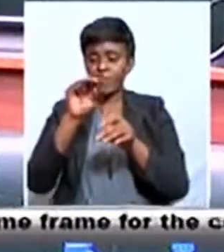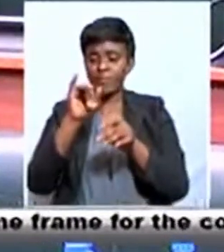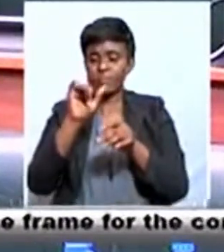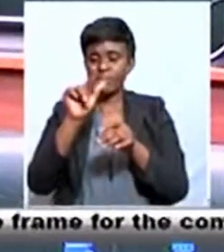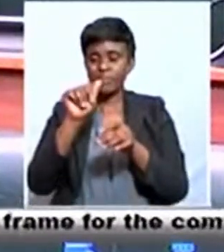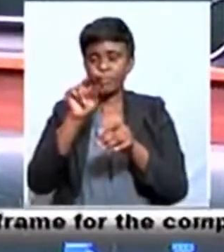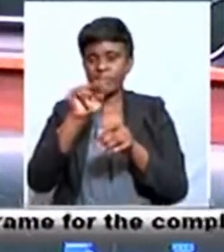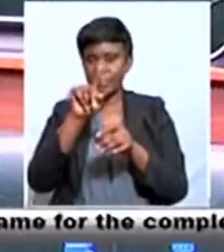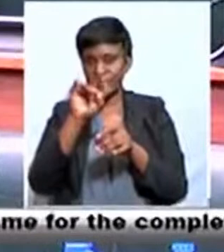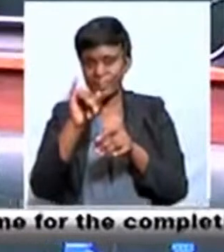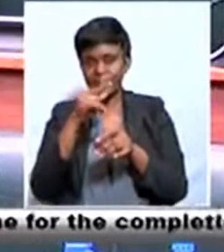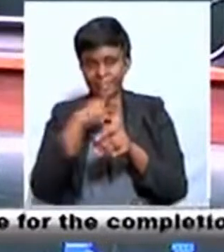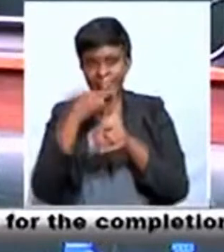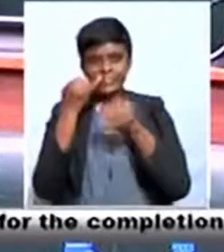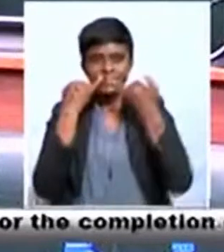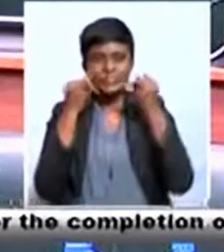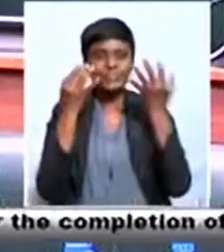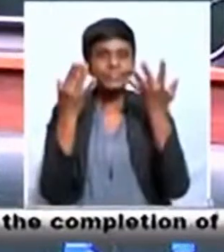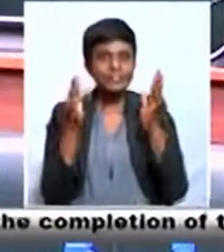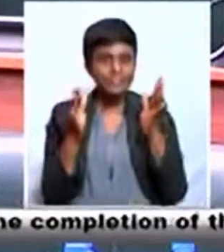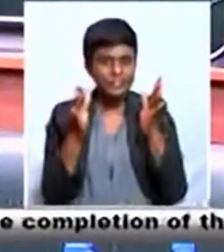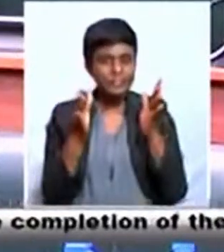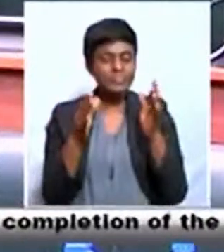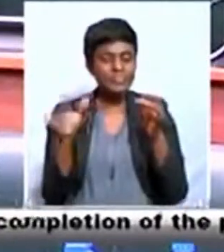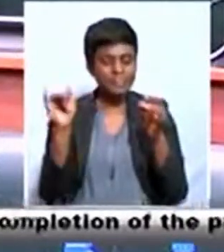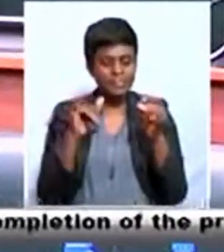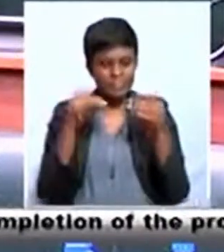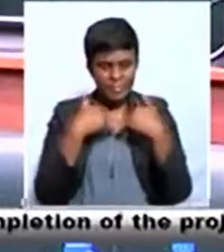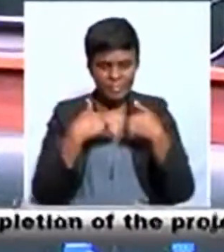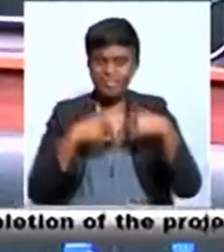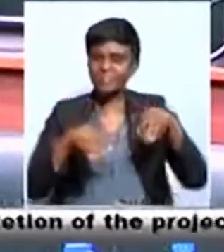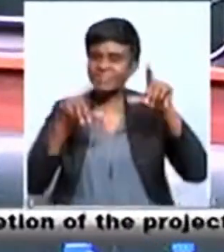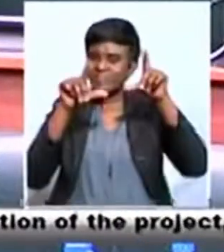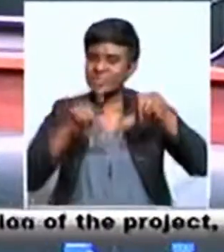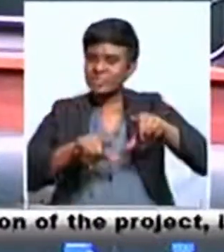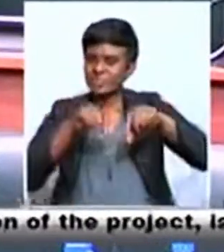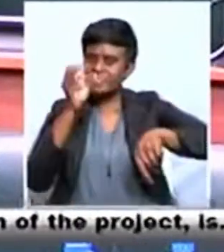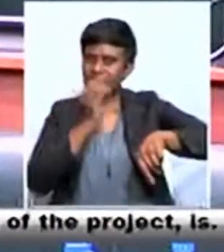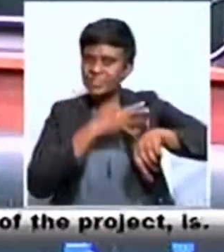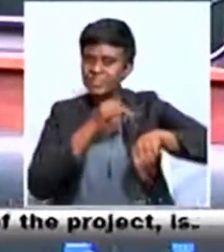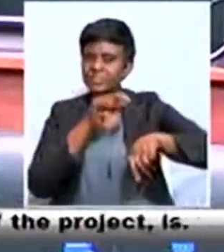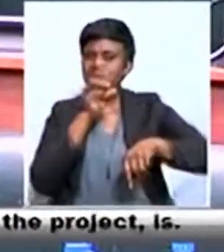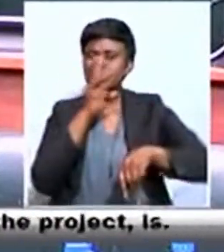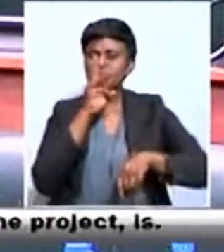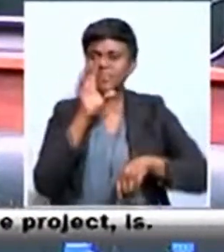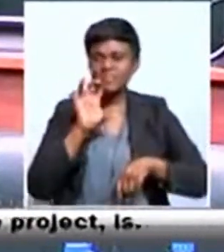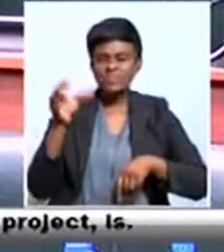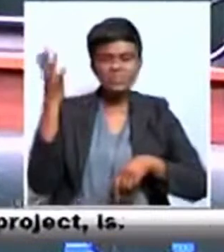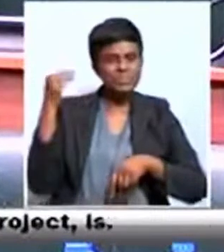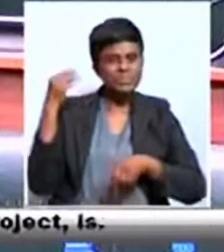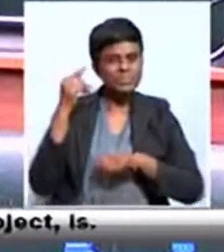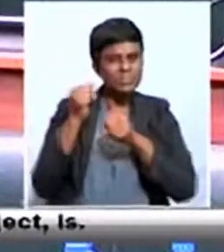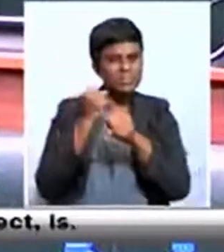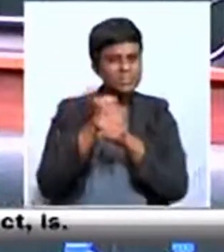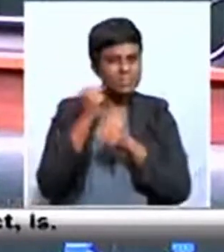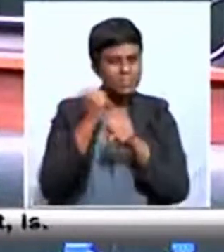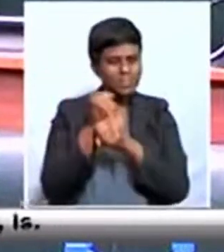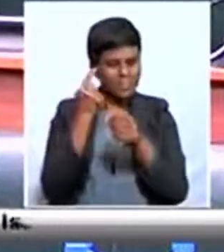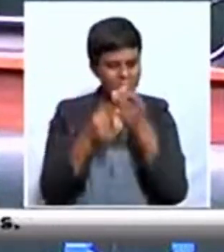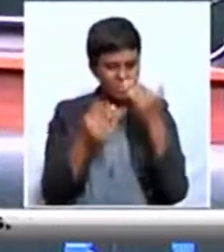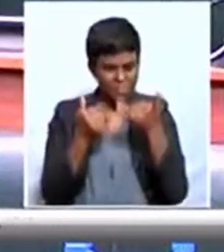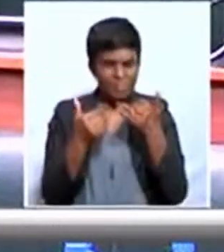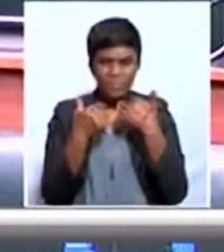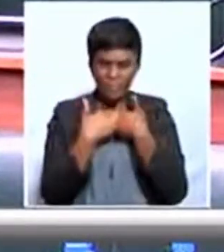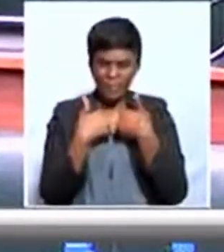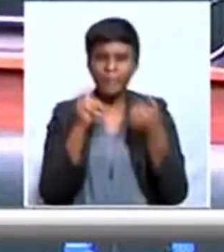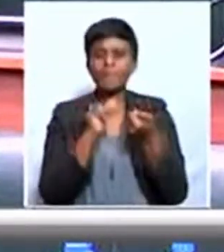on this floor of the House, that there's been low investment in the water sector in the past years. And this is what is bringing